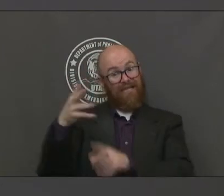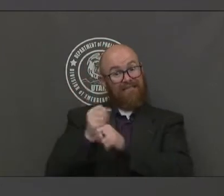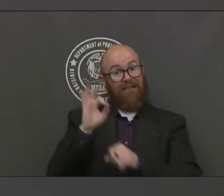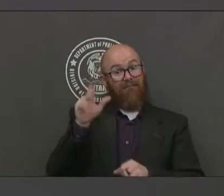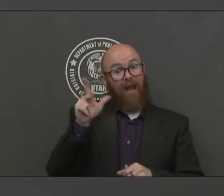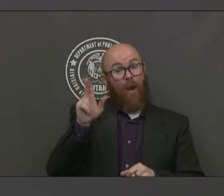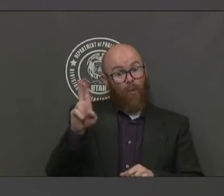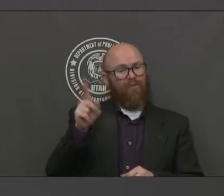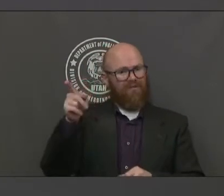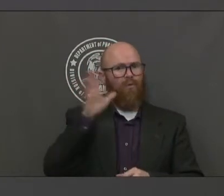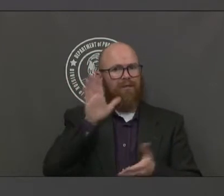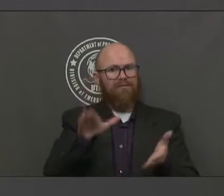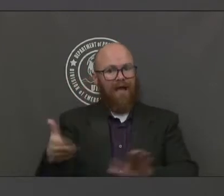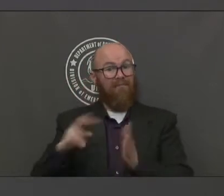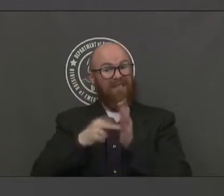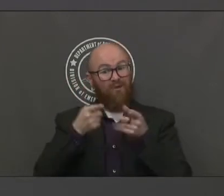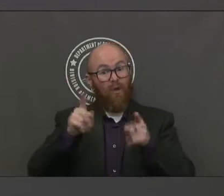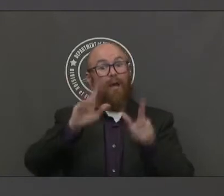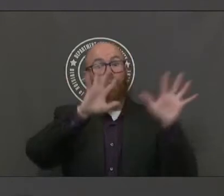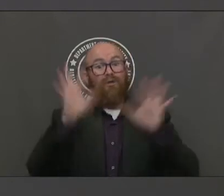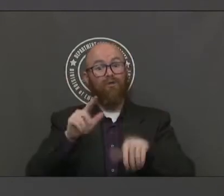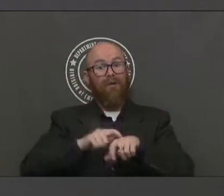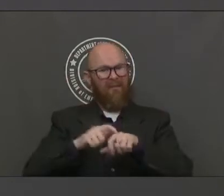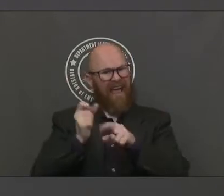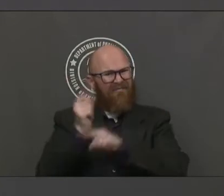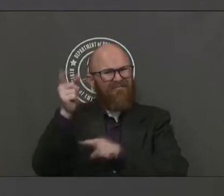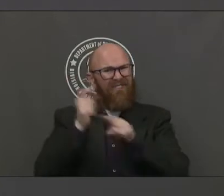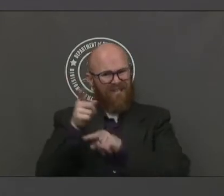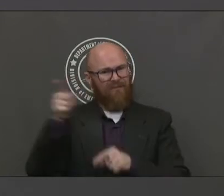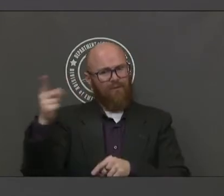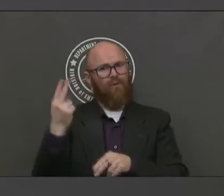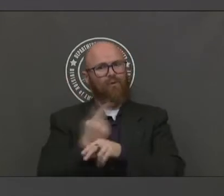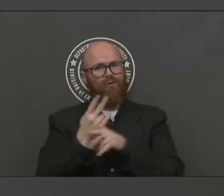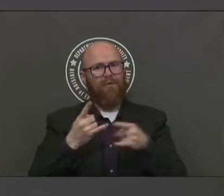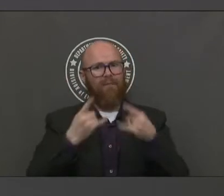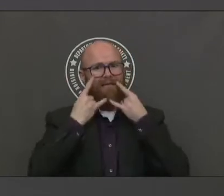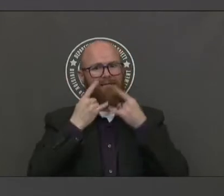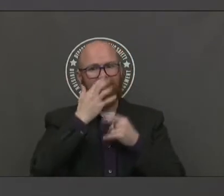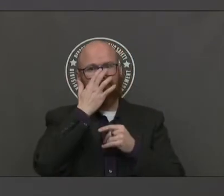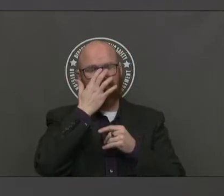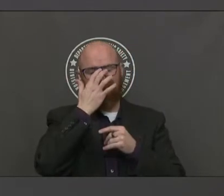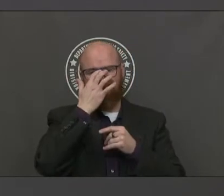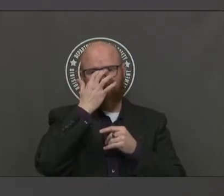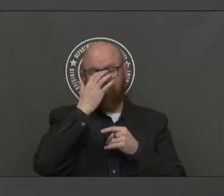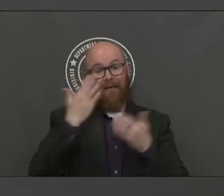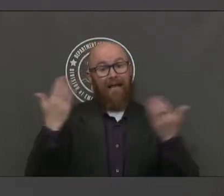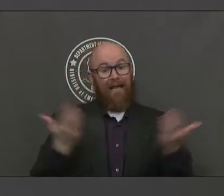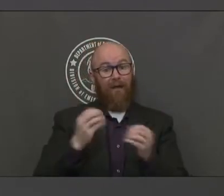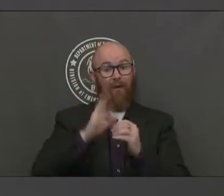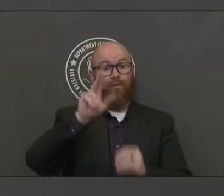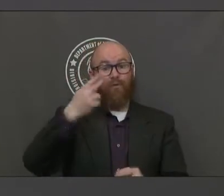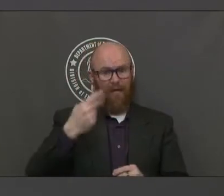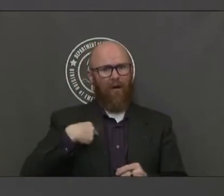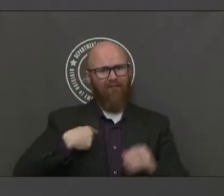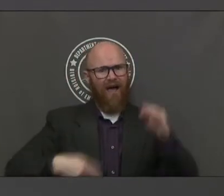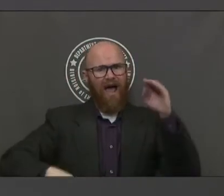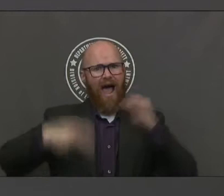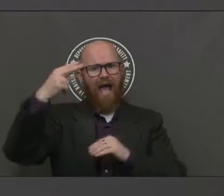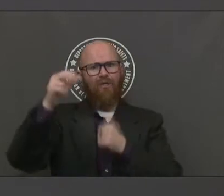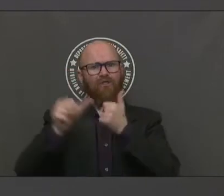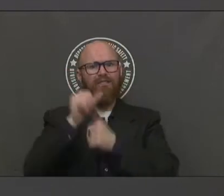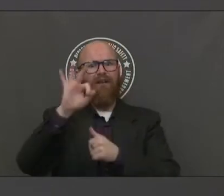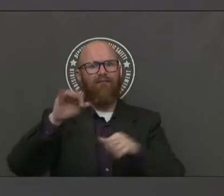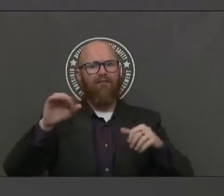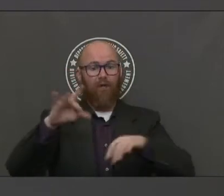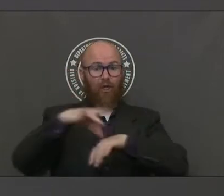take those precautions, but everybody doesn't. We have a high earthquake risk in this state, but we don't every day hide under our